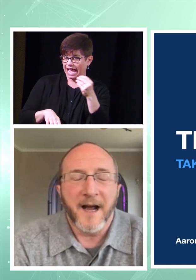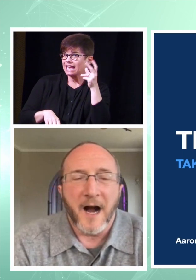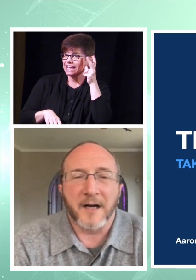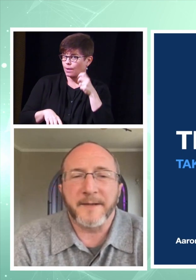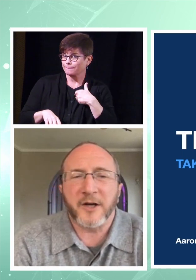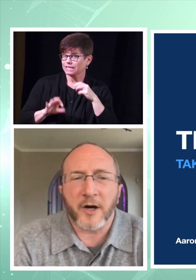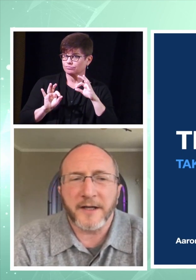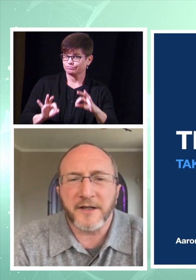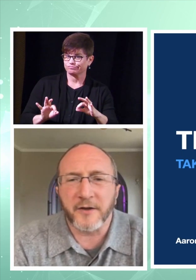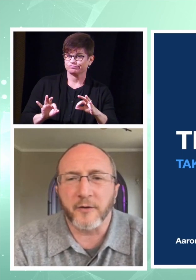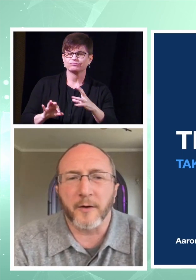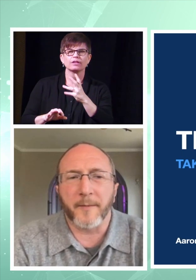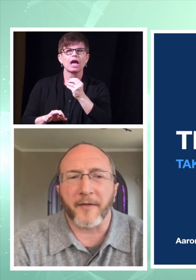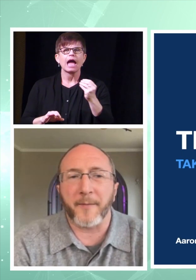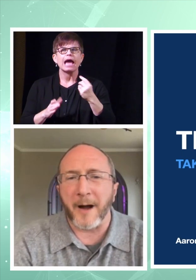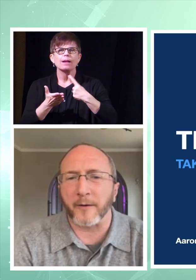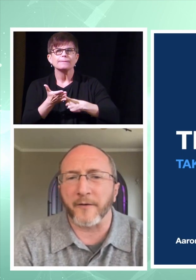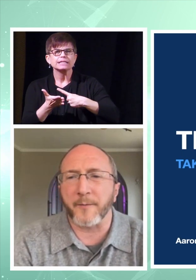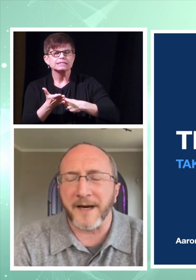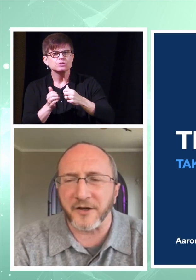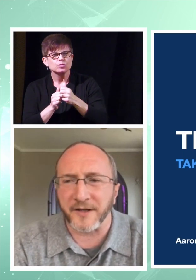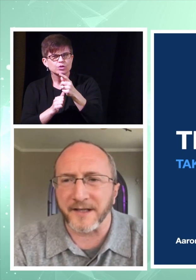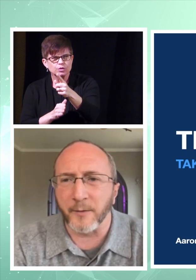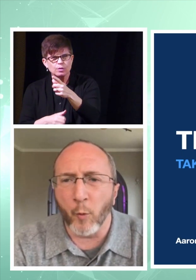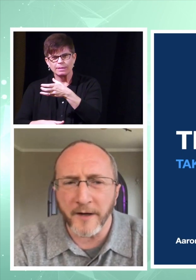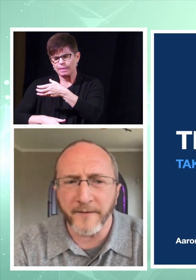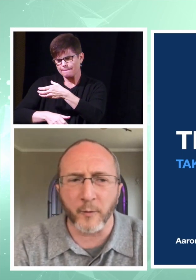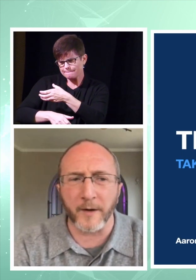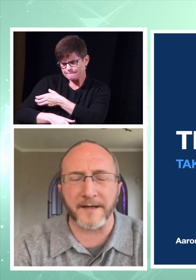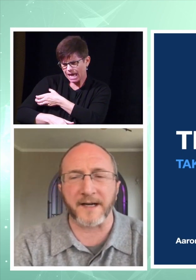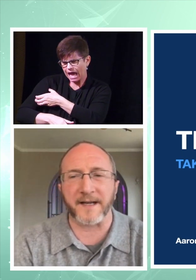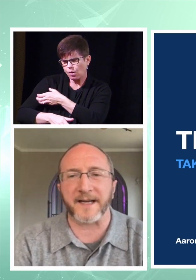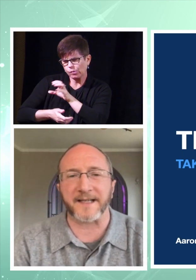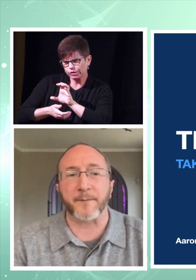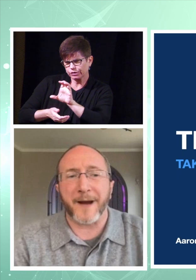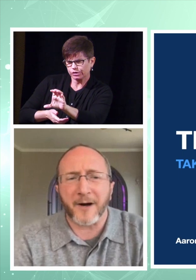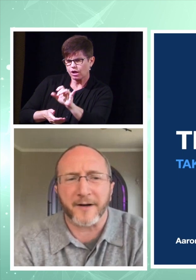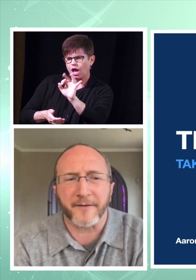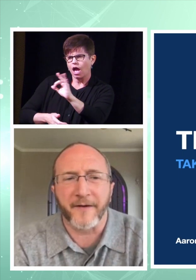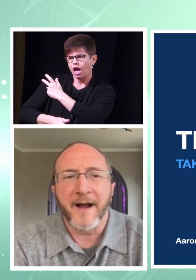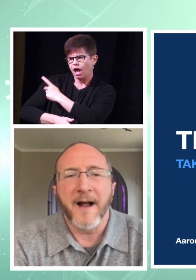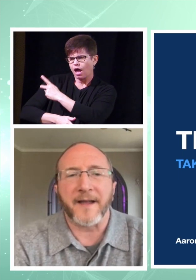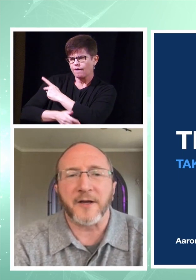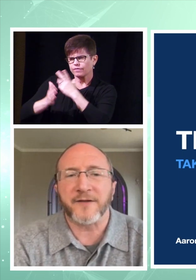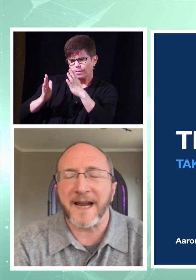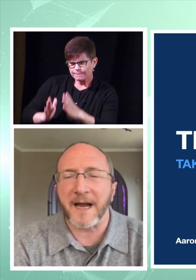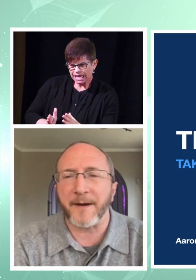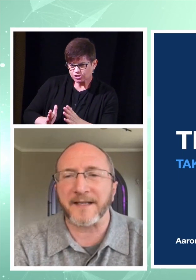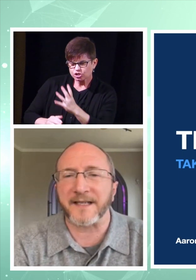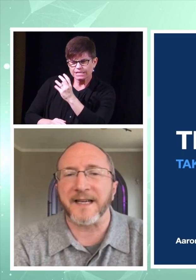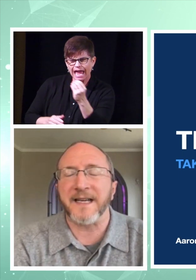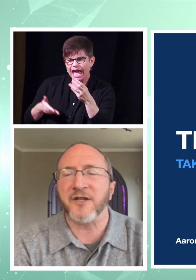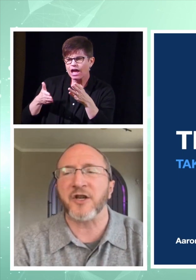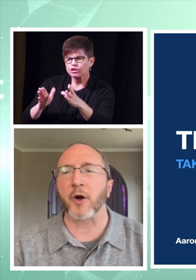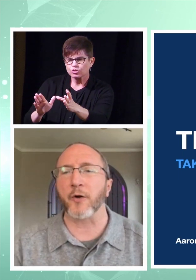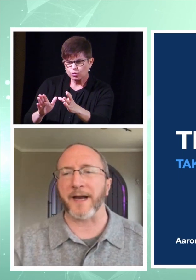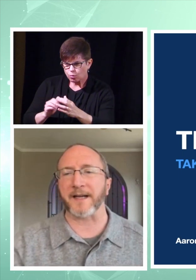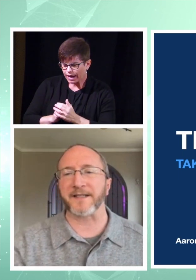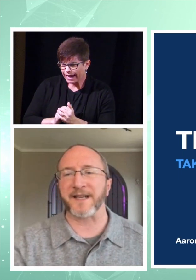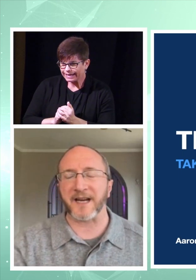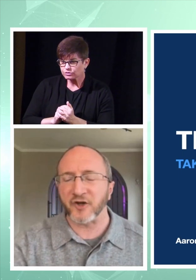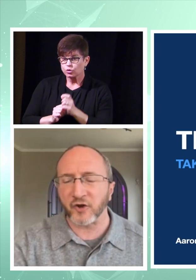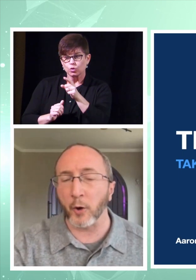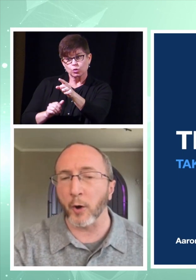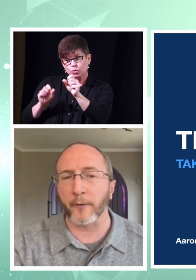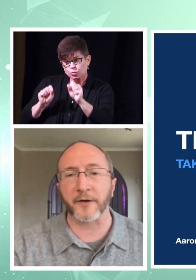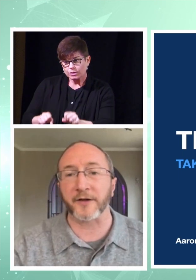today, I'm going to be talking to you about the power of the patient. And one of the ways that I think it's imperative that you take MS into your own hands